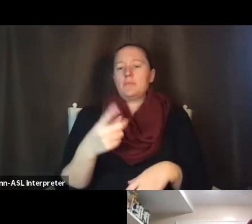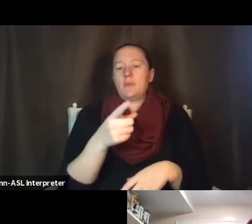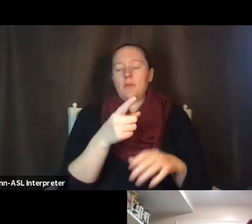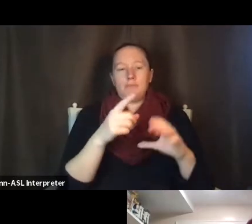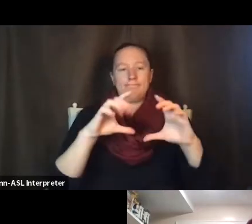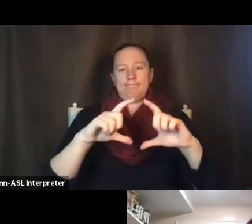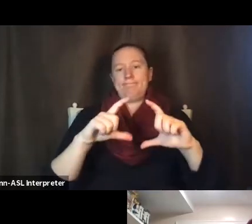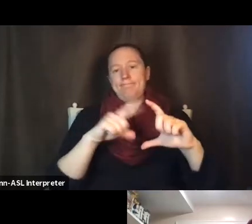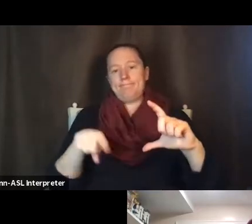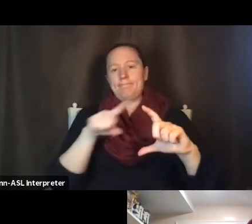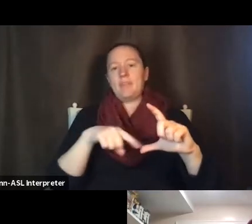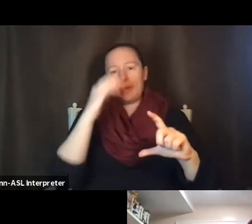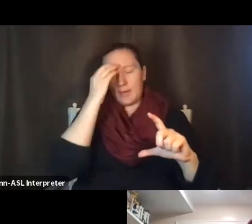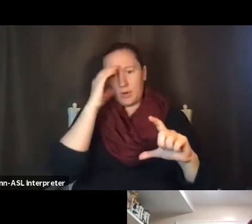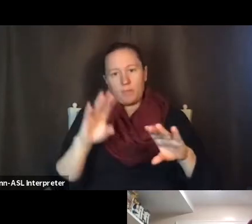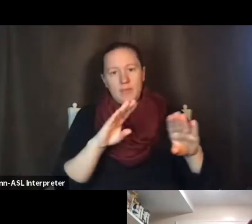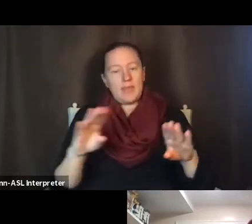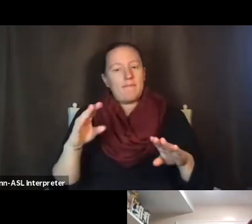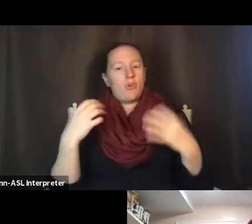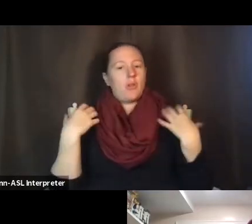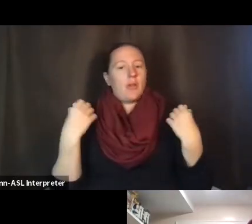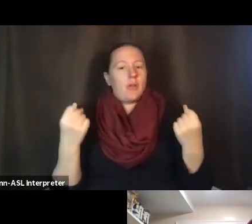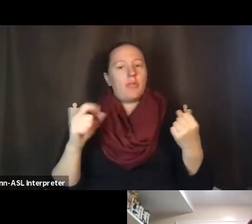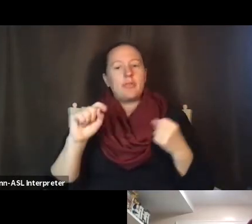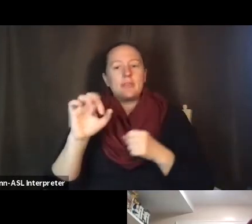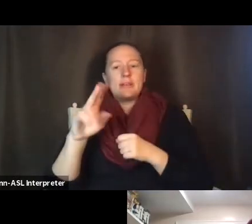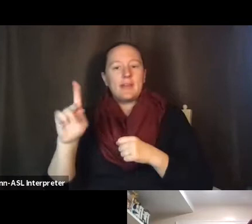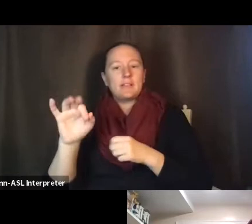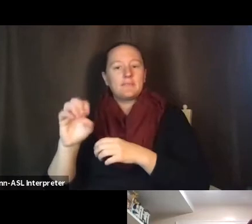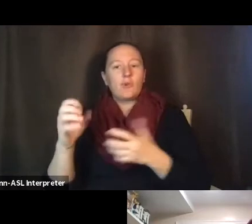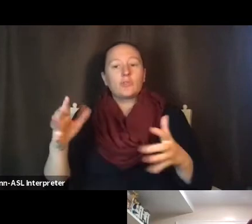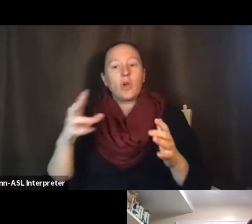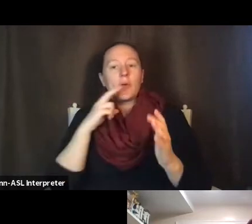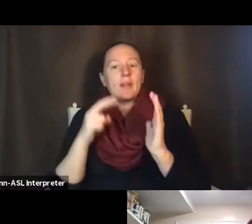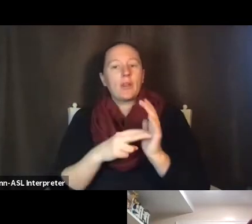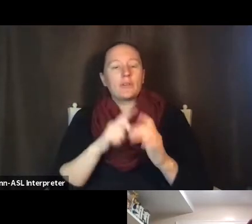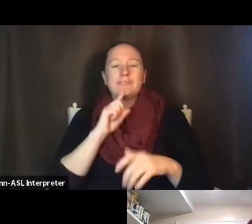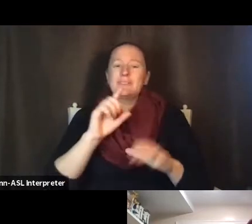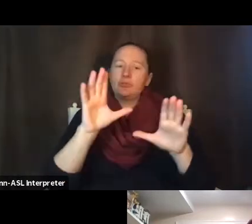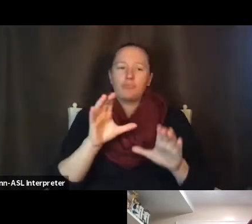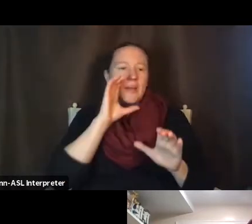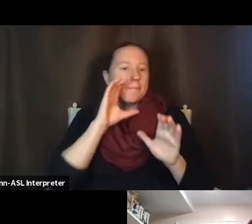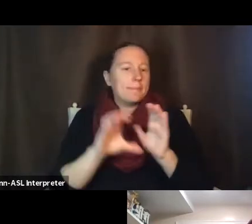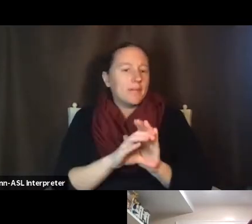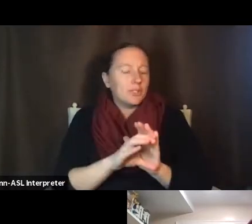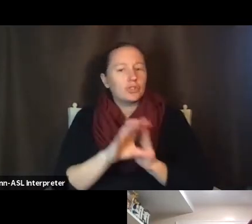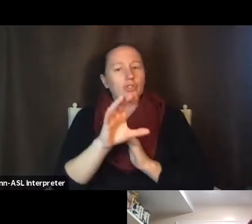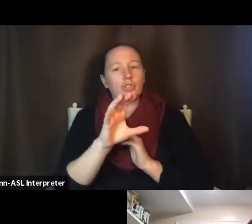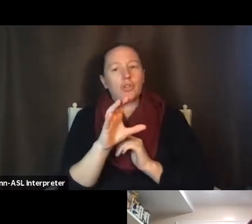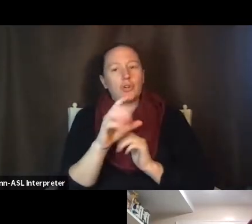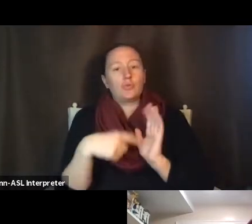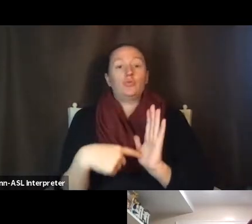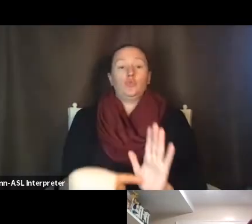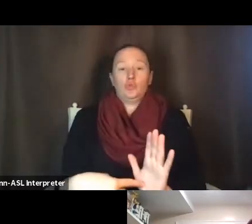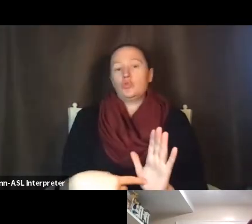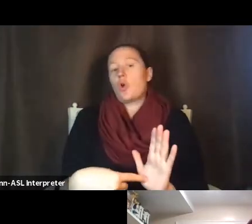the Behavioral Health Task Force looked at. And really it's just a great picture, a great image to